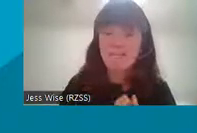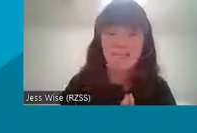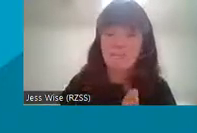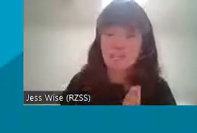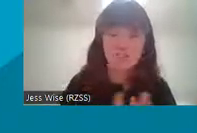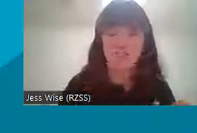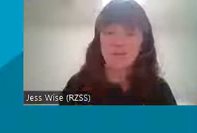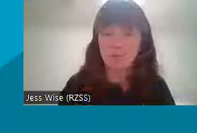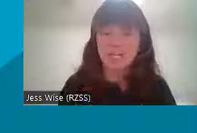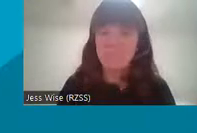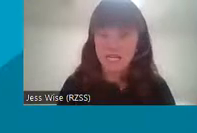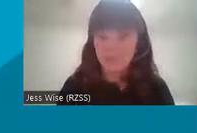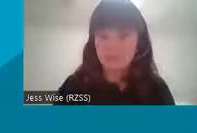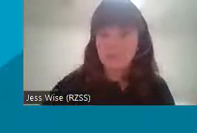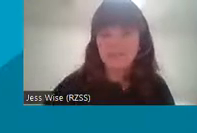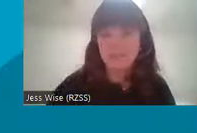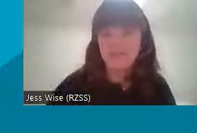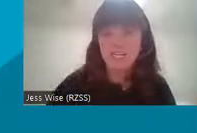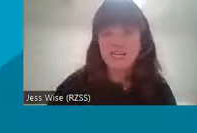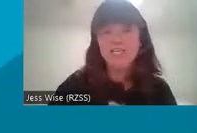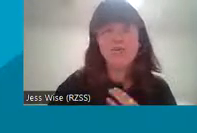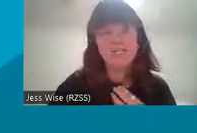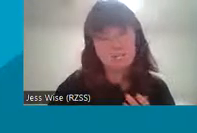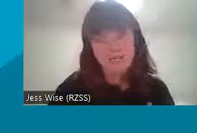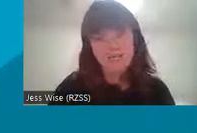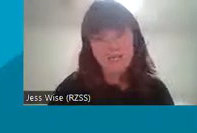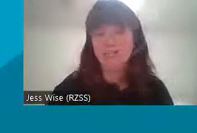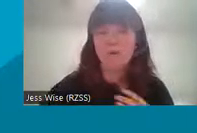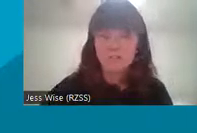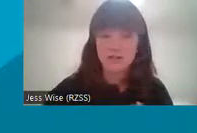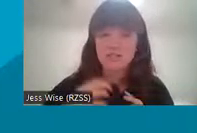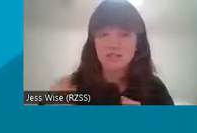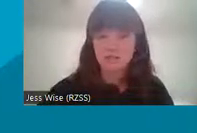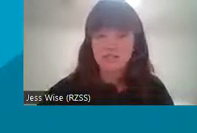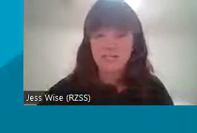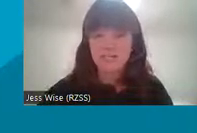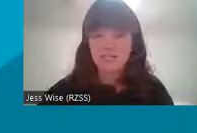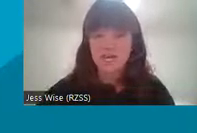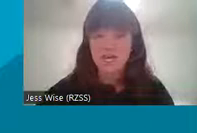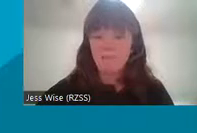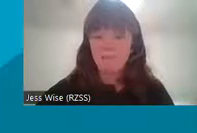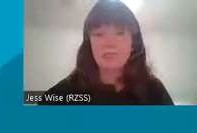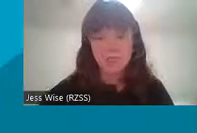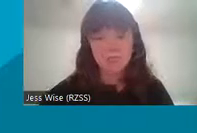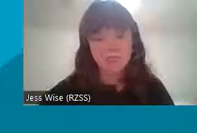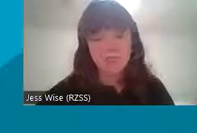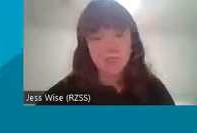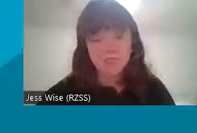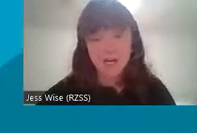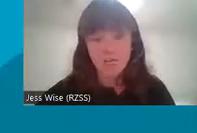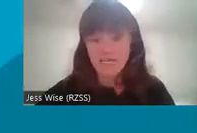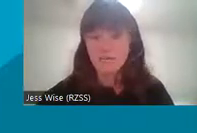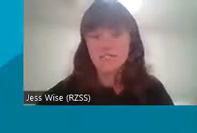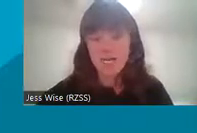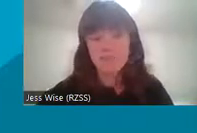were many things that just weren't even able to be discussed then. So explaining that to our staff, to our volunteers, was a huge investment